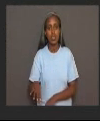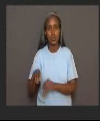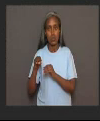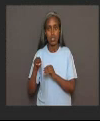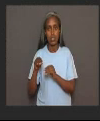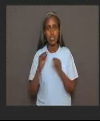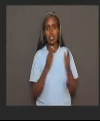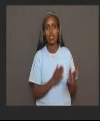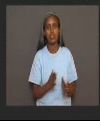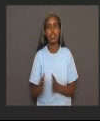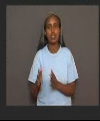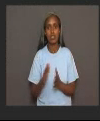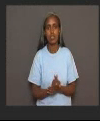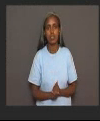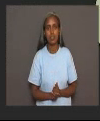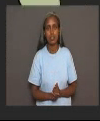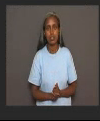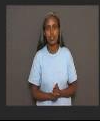Students, let's get ready.